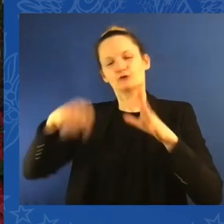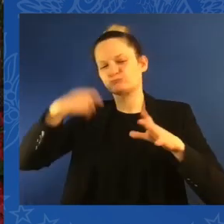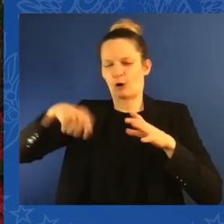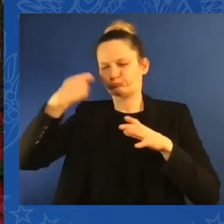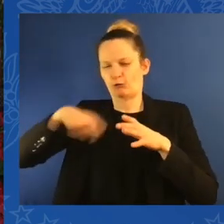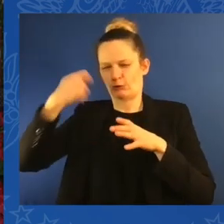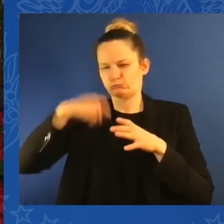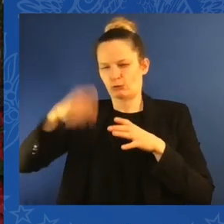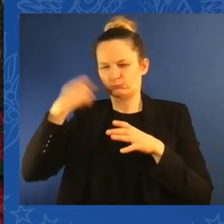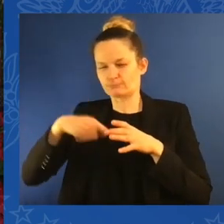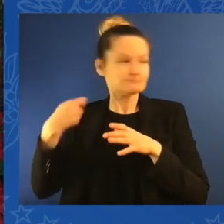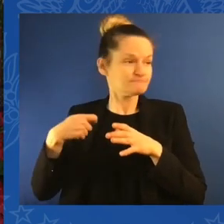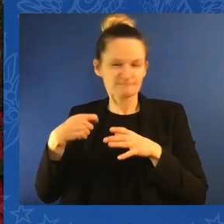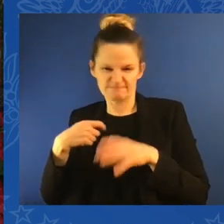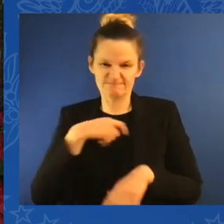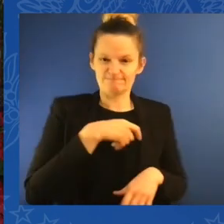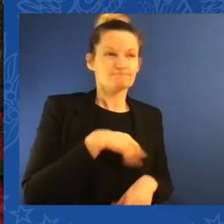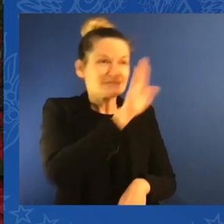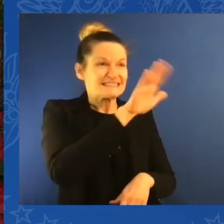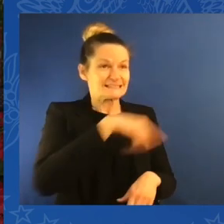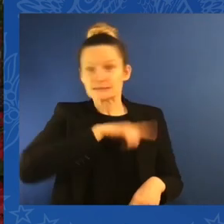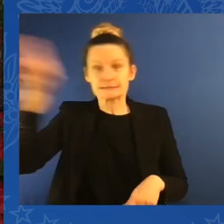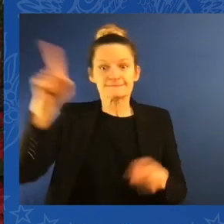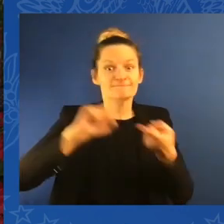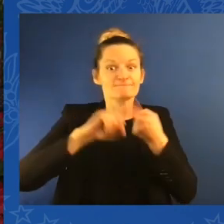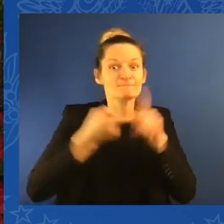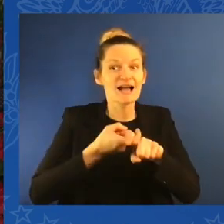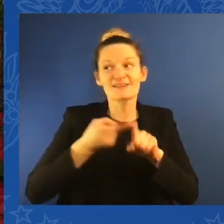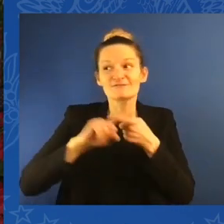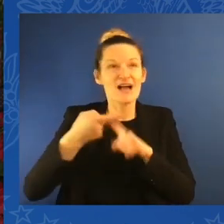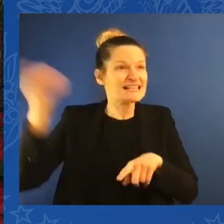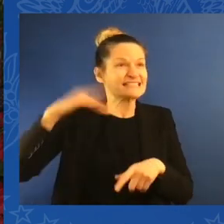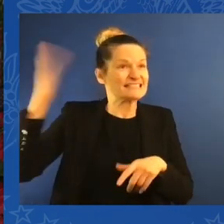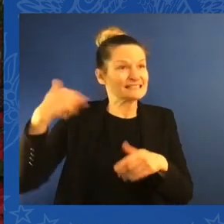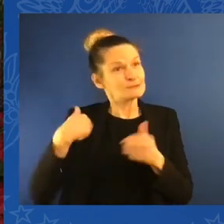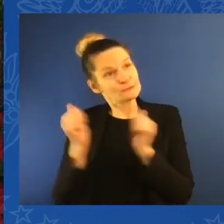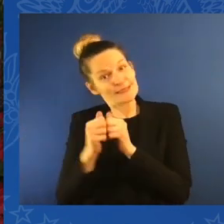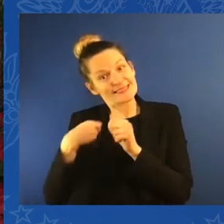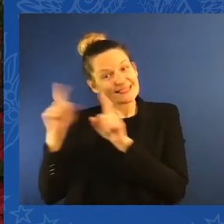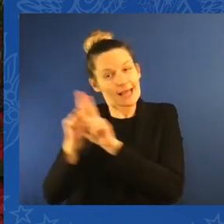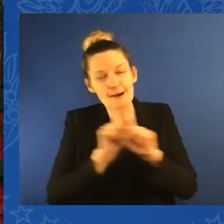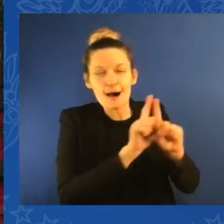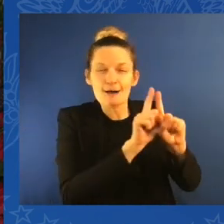deep, deep snow. That's the end.